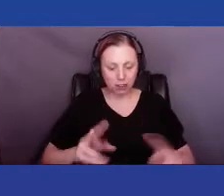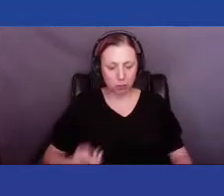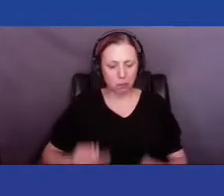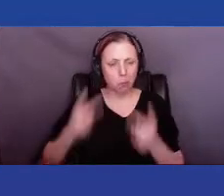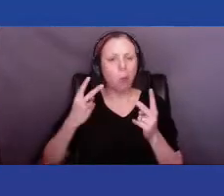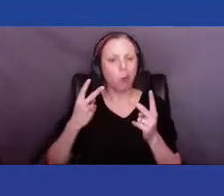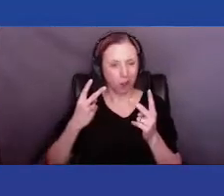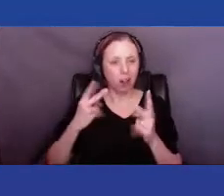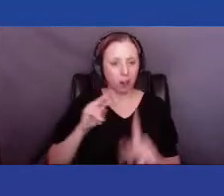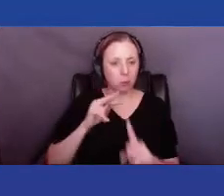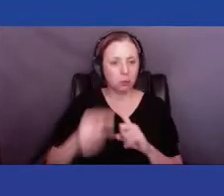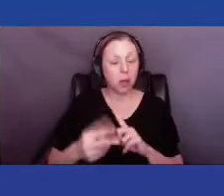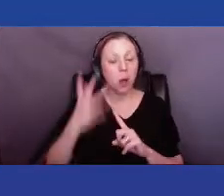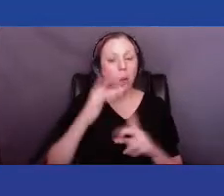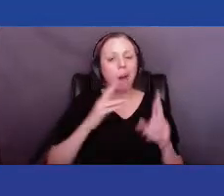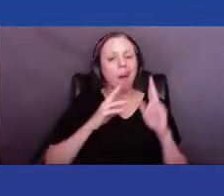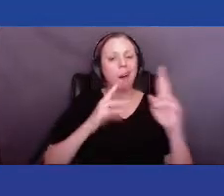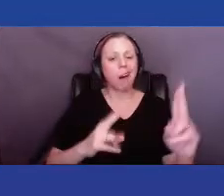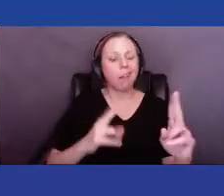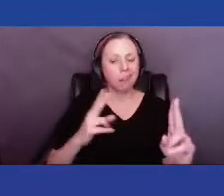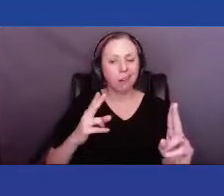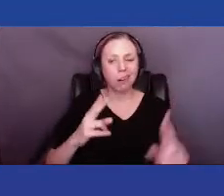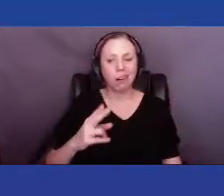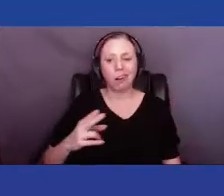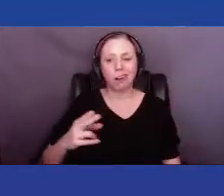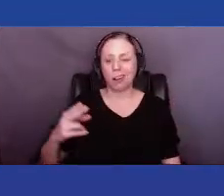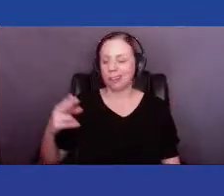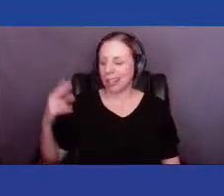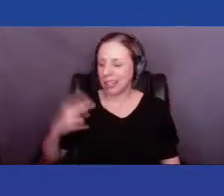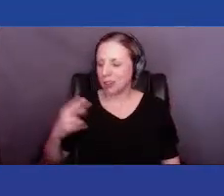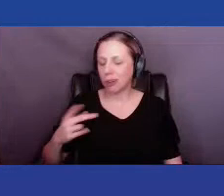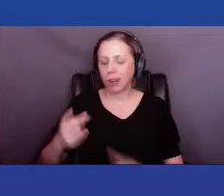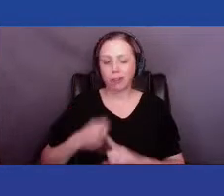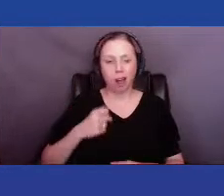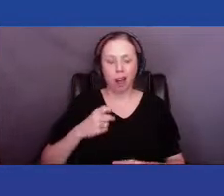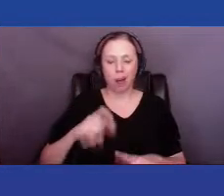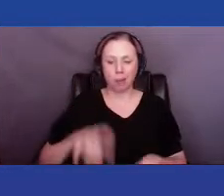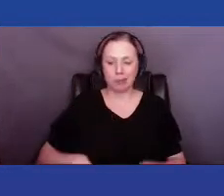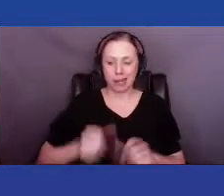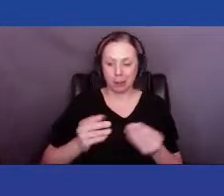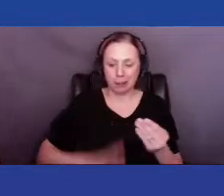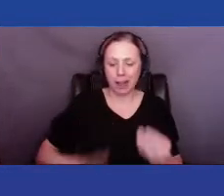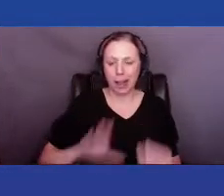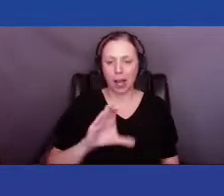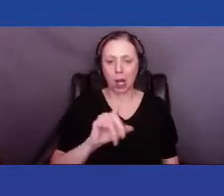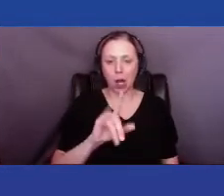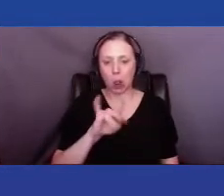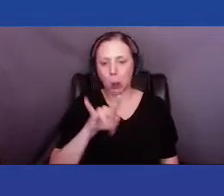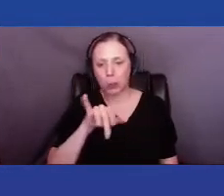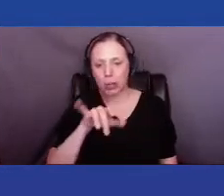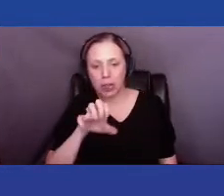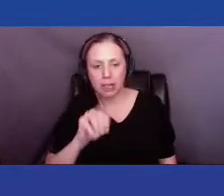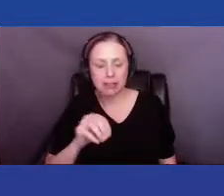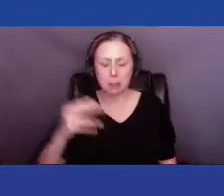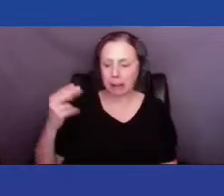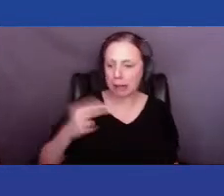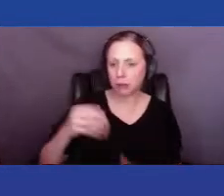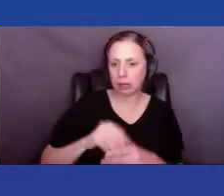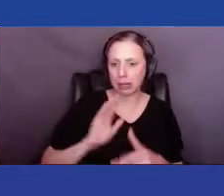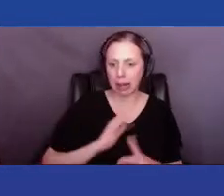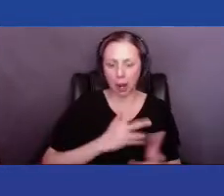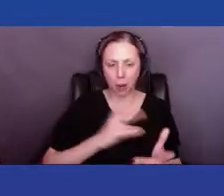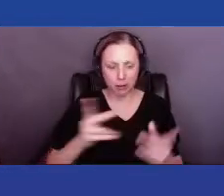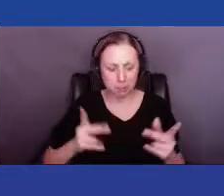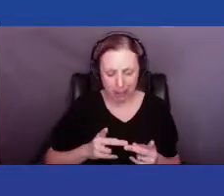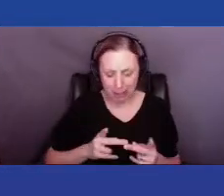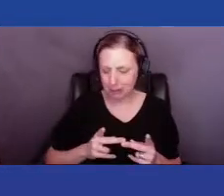continue to honor the relics of colonialism and industry in our spaces, how do we reconsider how our